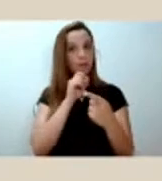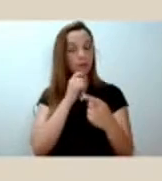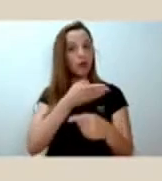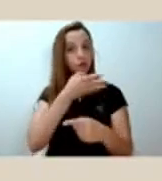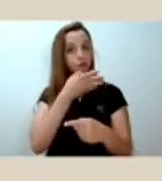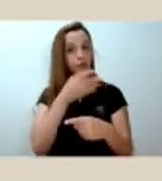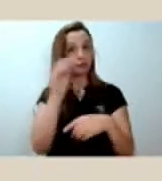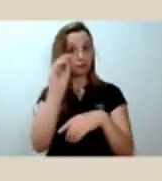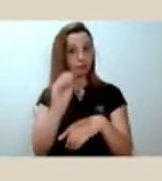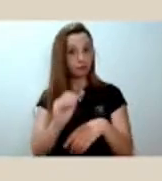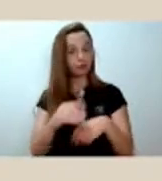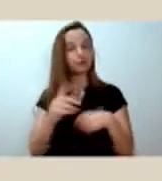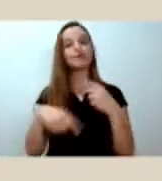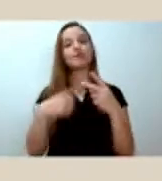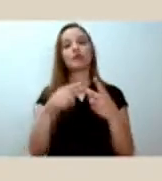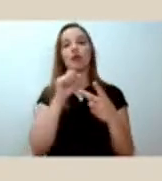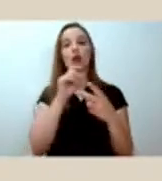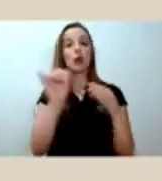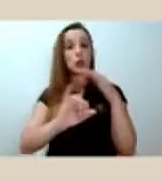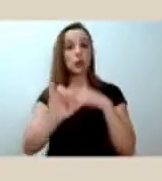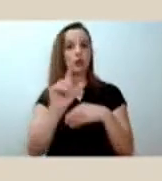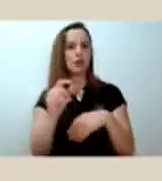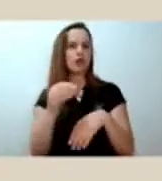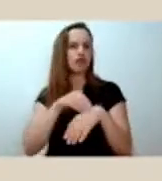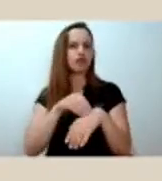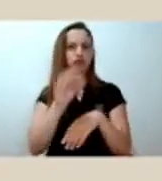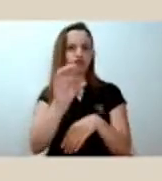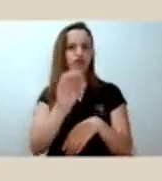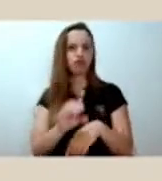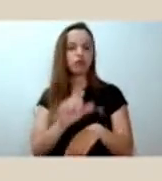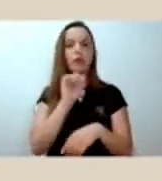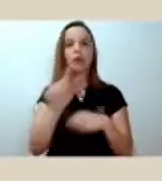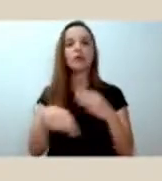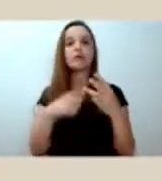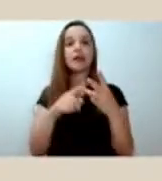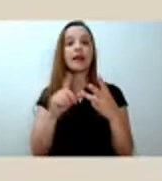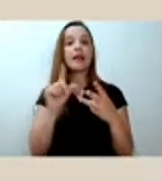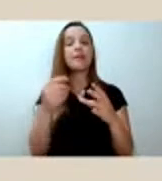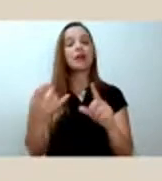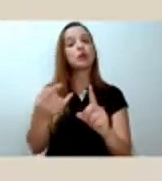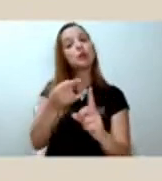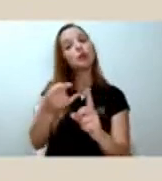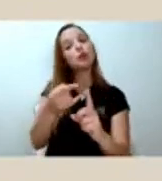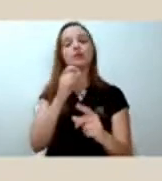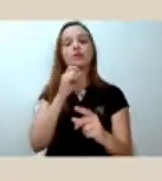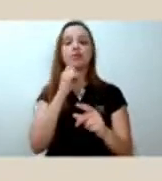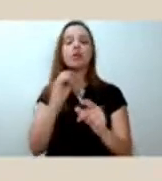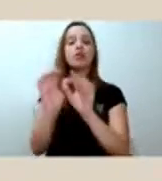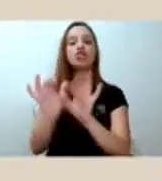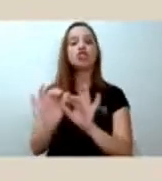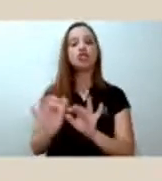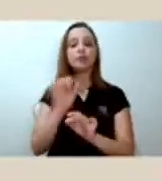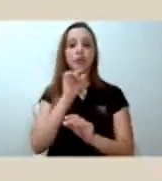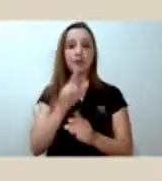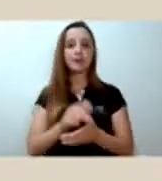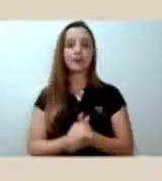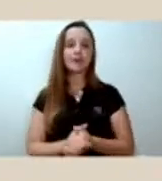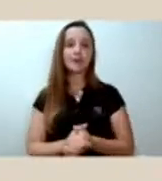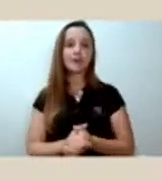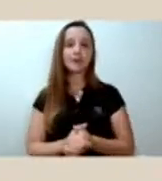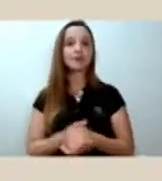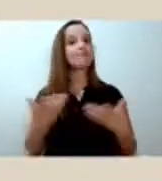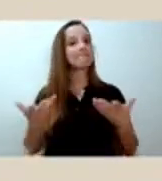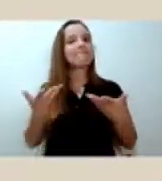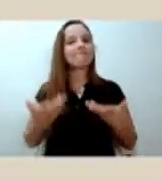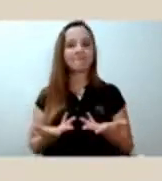have YouTube, where you can use the comments. And also on Zoom webinar, where you can use the chats. At this moment,